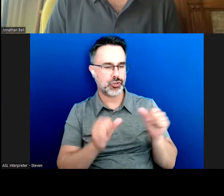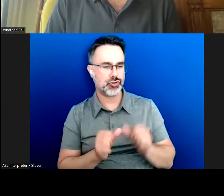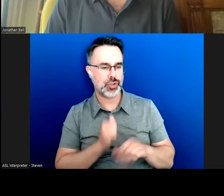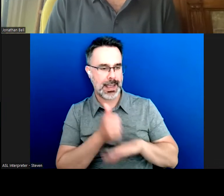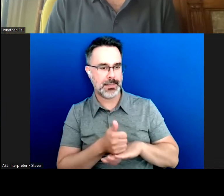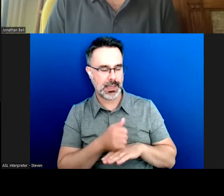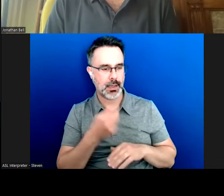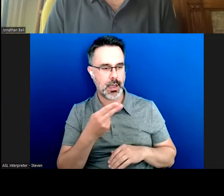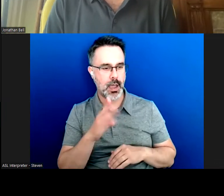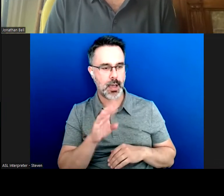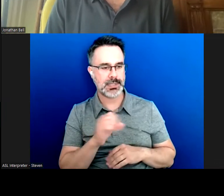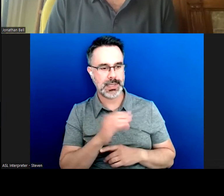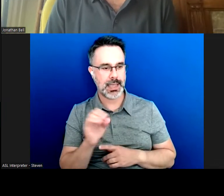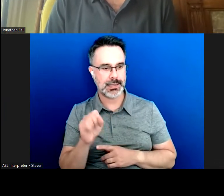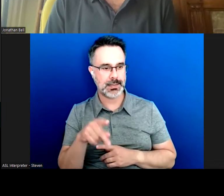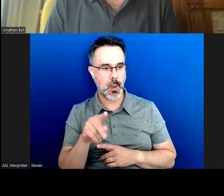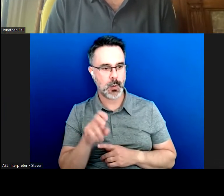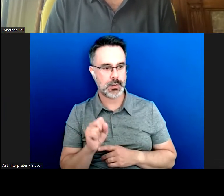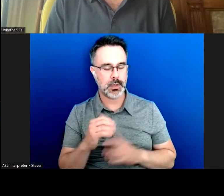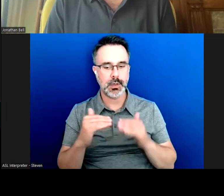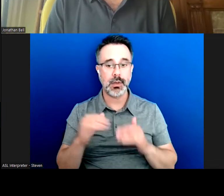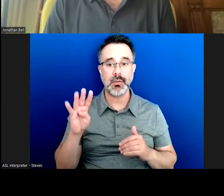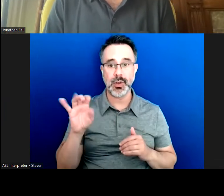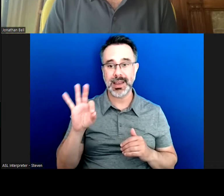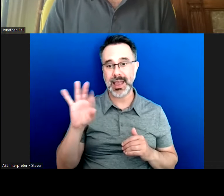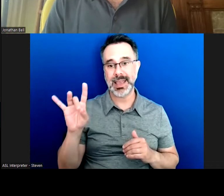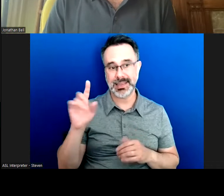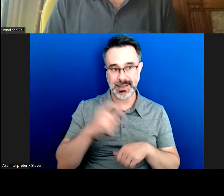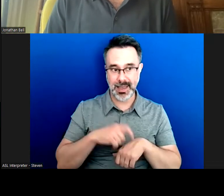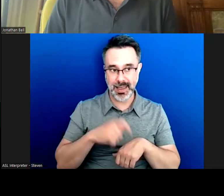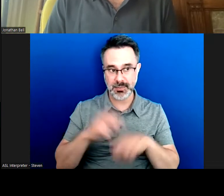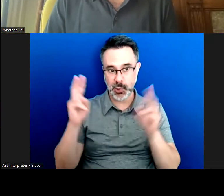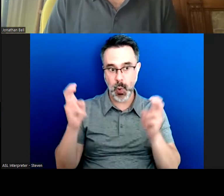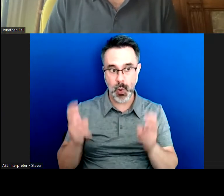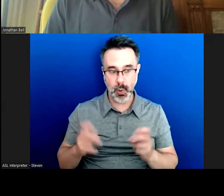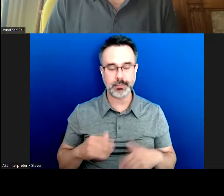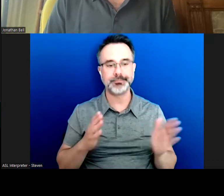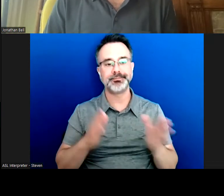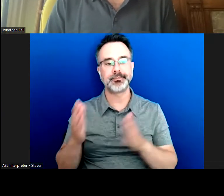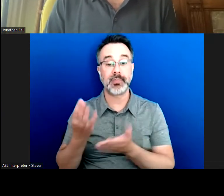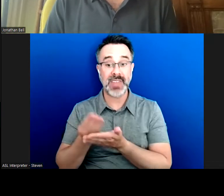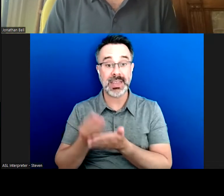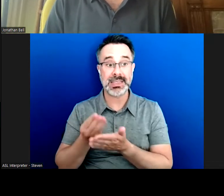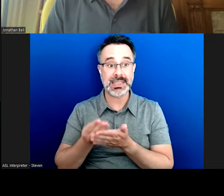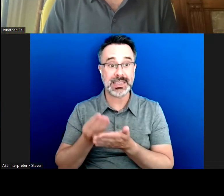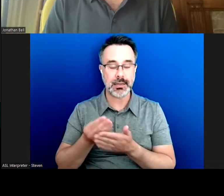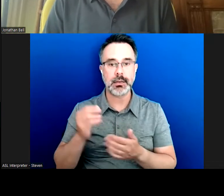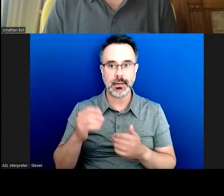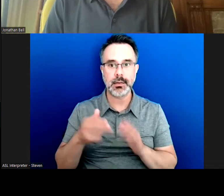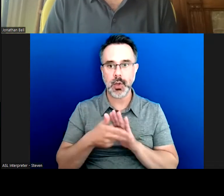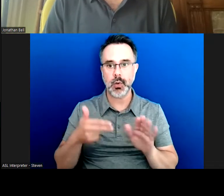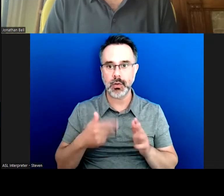next theme and was coded for 198 times. Funding is the third and was coded